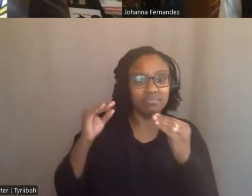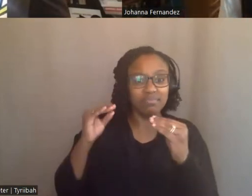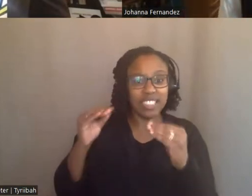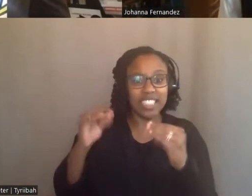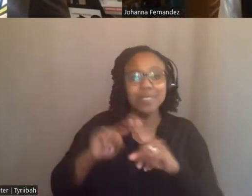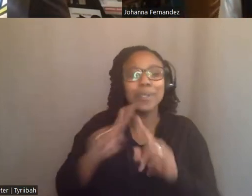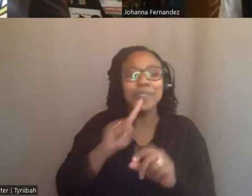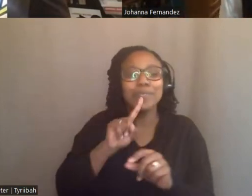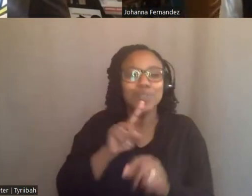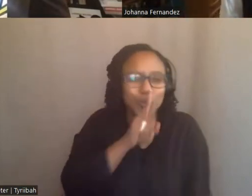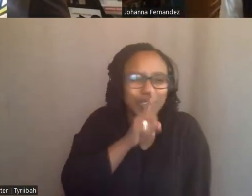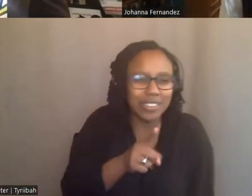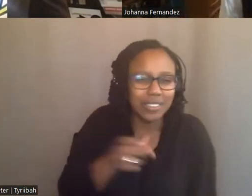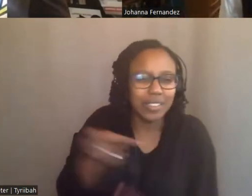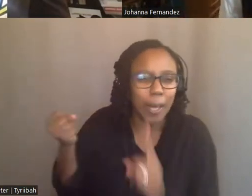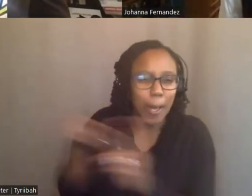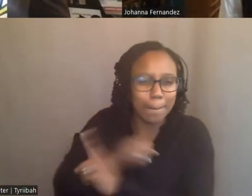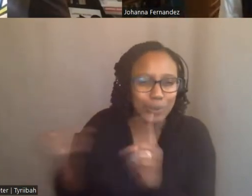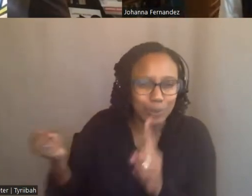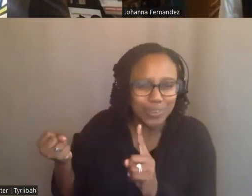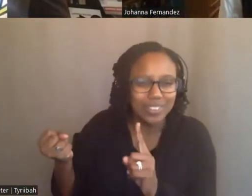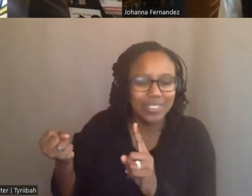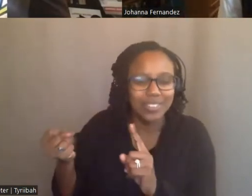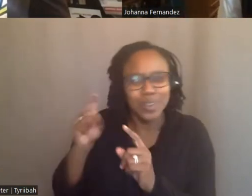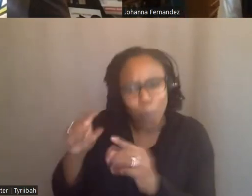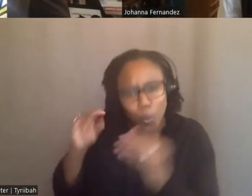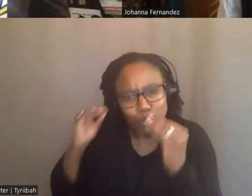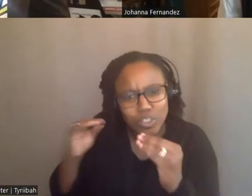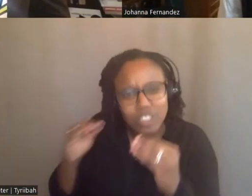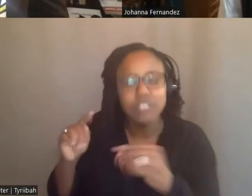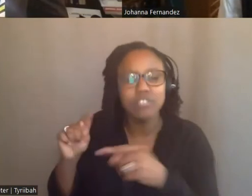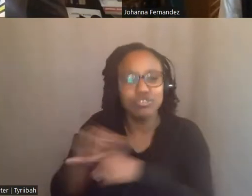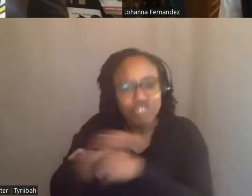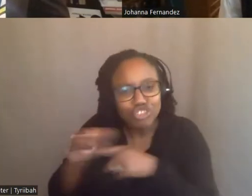physically. So it wasn't an easy street,